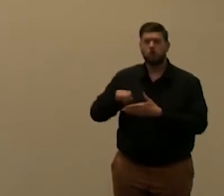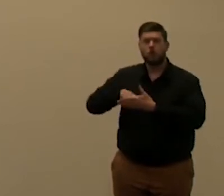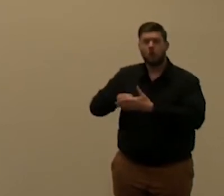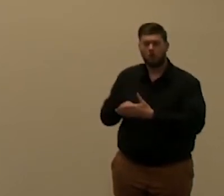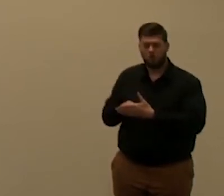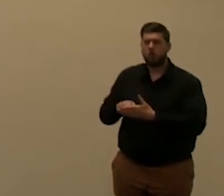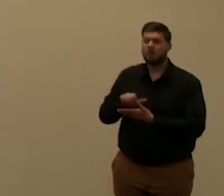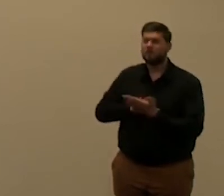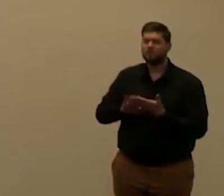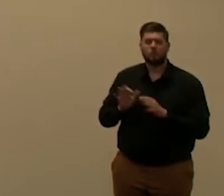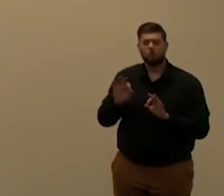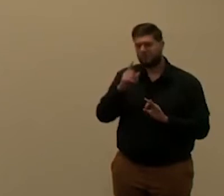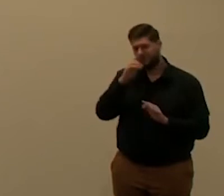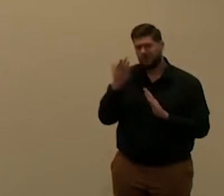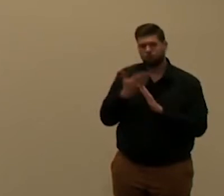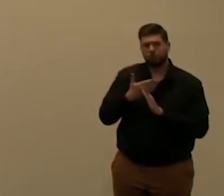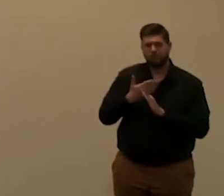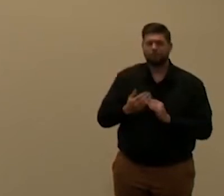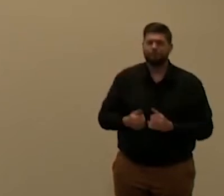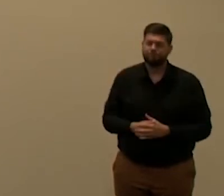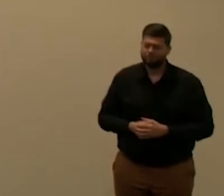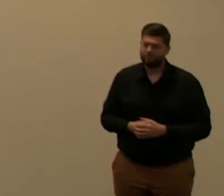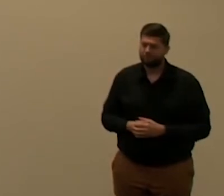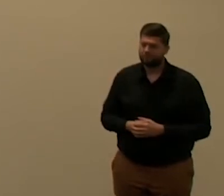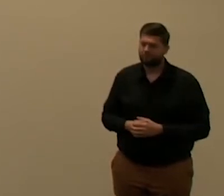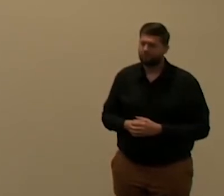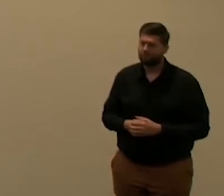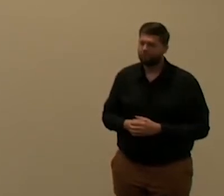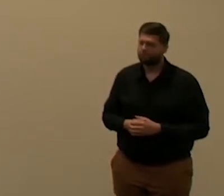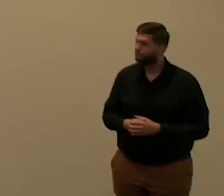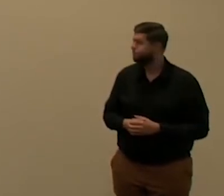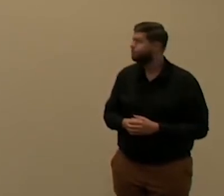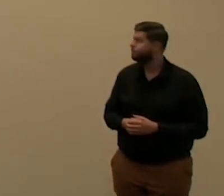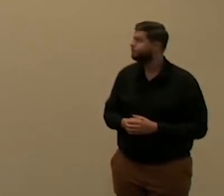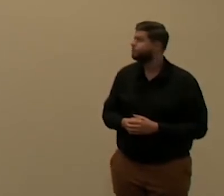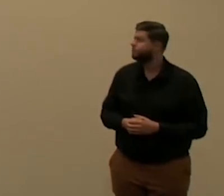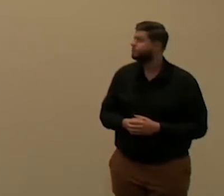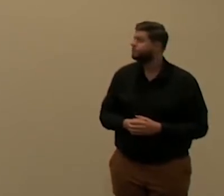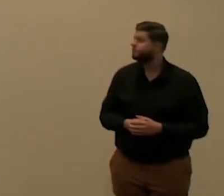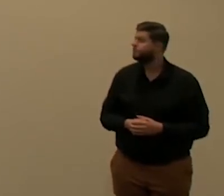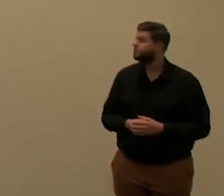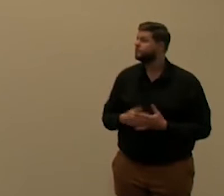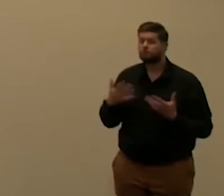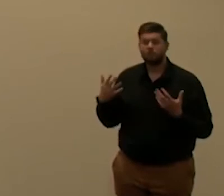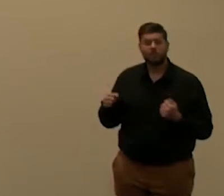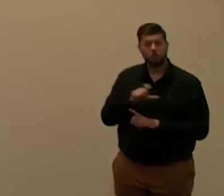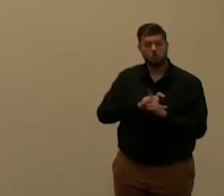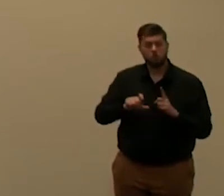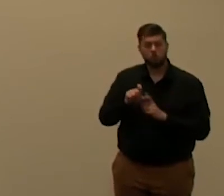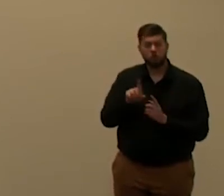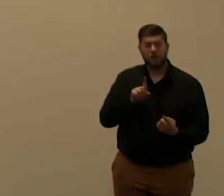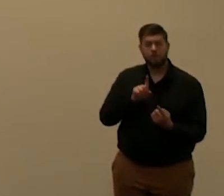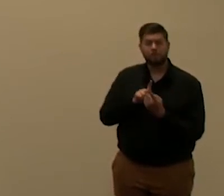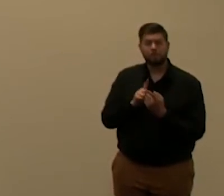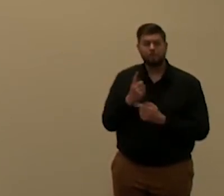feel like somebody might jump in. Now, on the other hand, we, for example, have a community meetup.